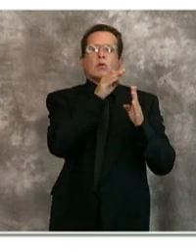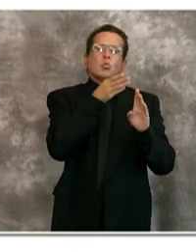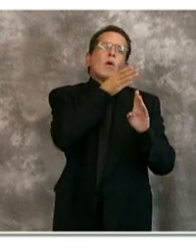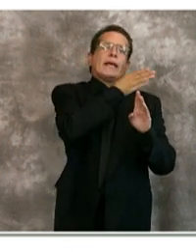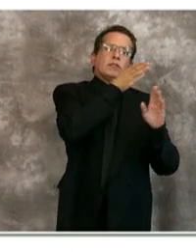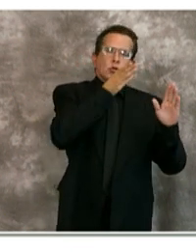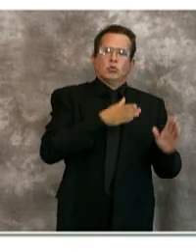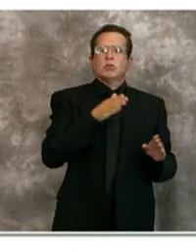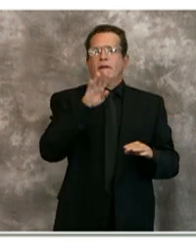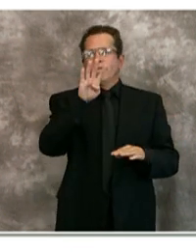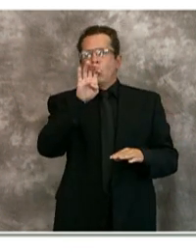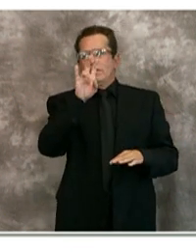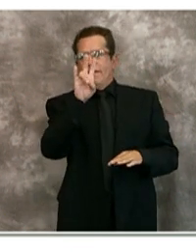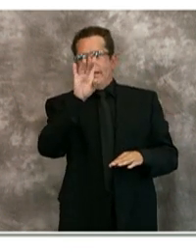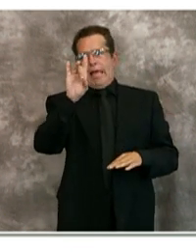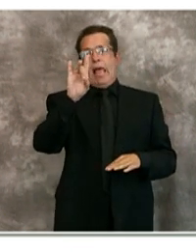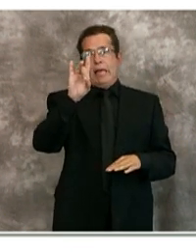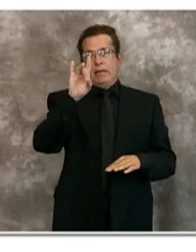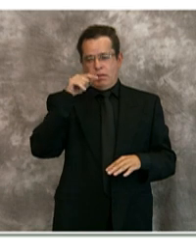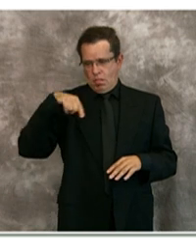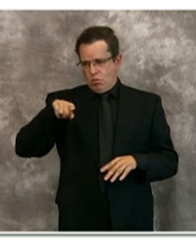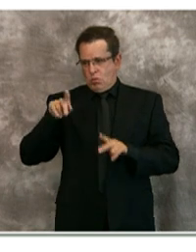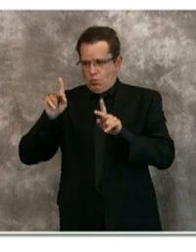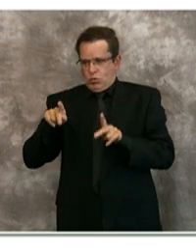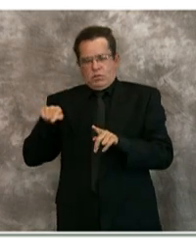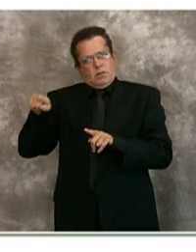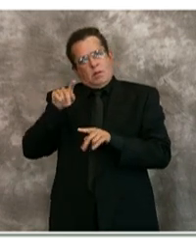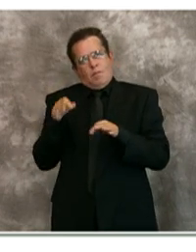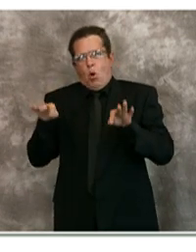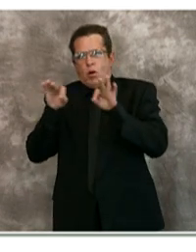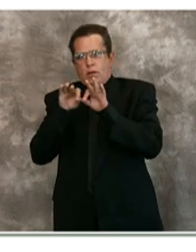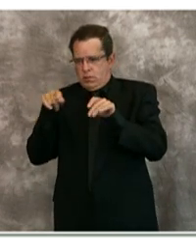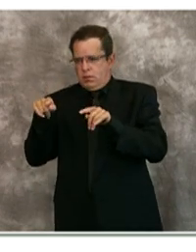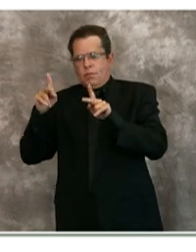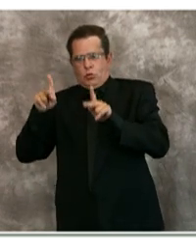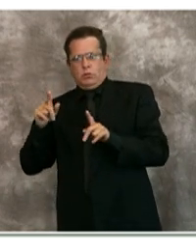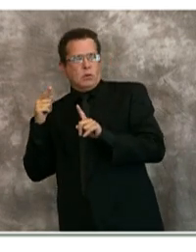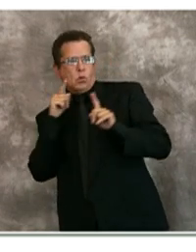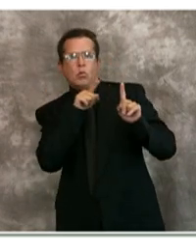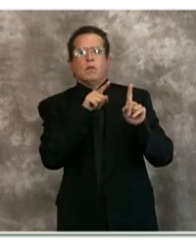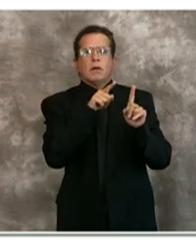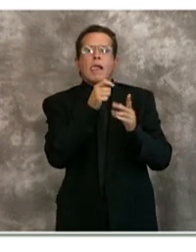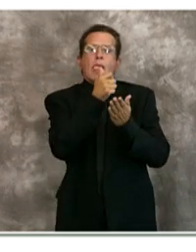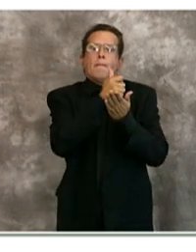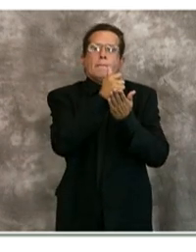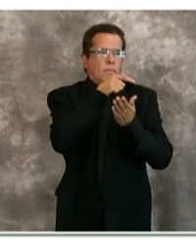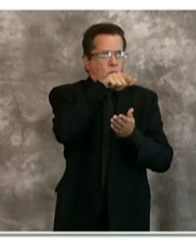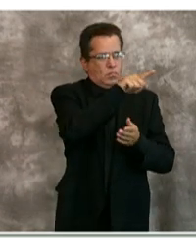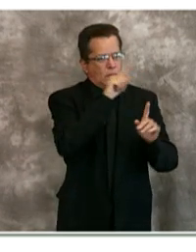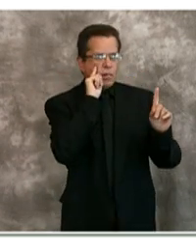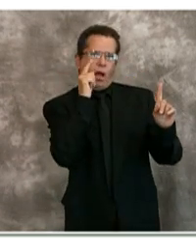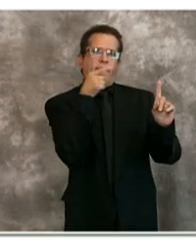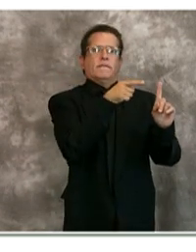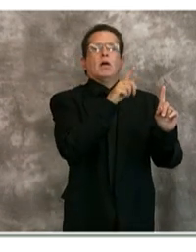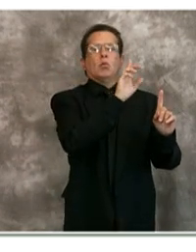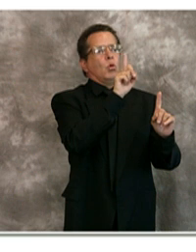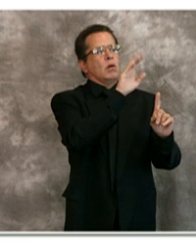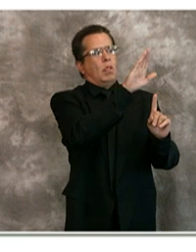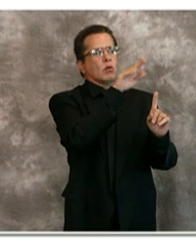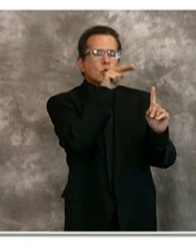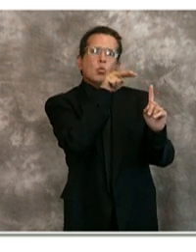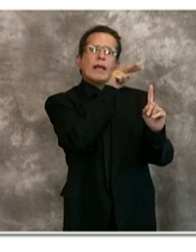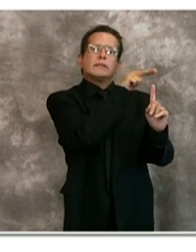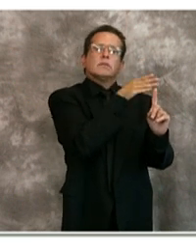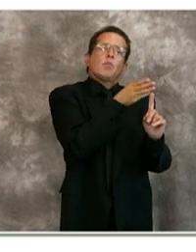goal of 450. Those contact tracers are vital to identifying individuals, identifying close contacts,